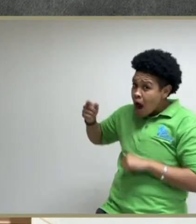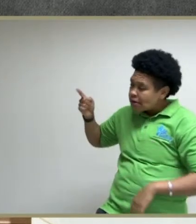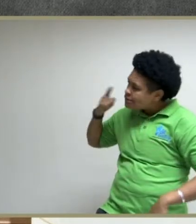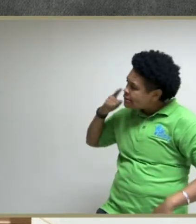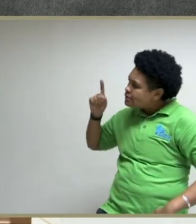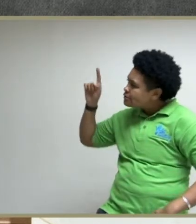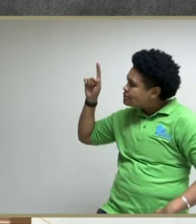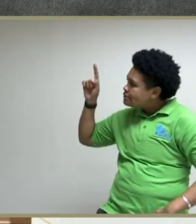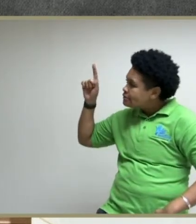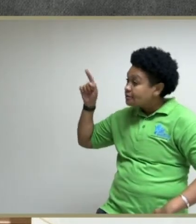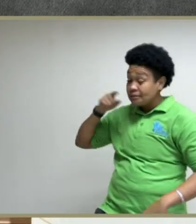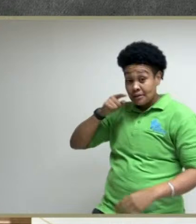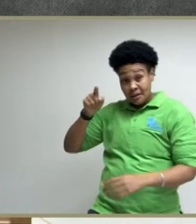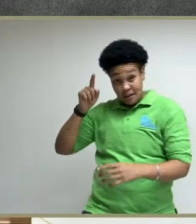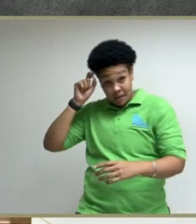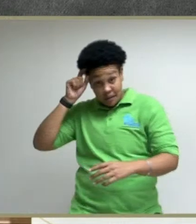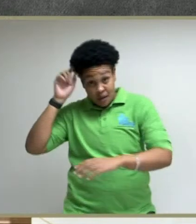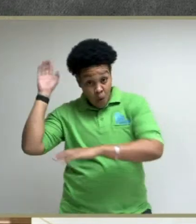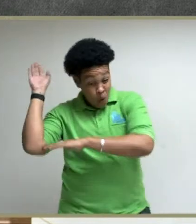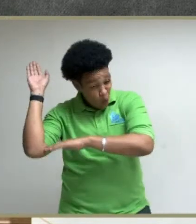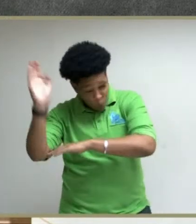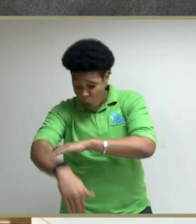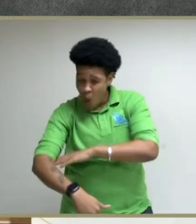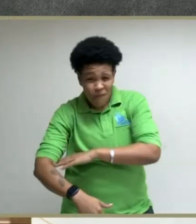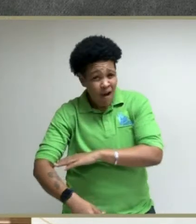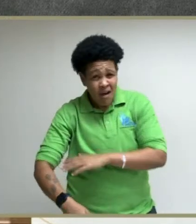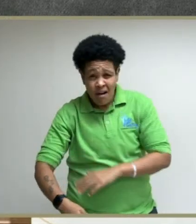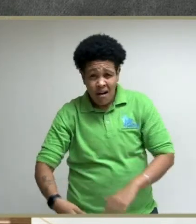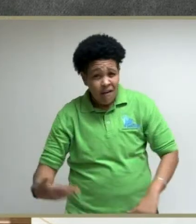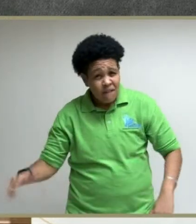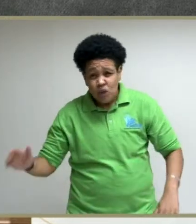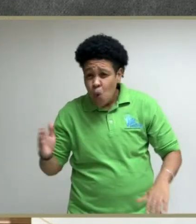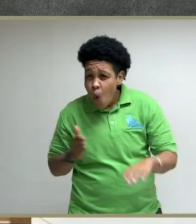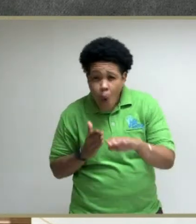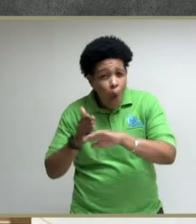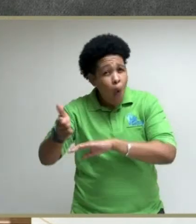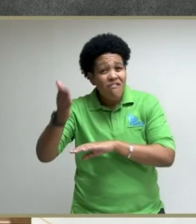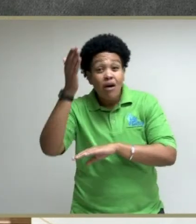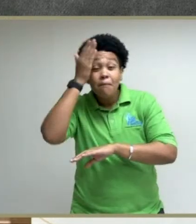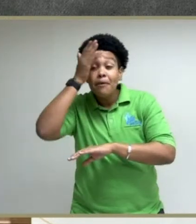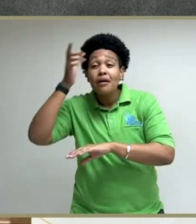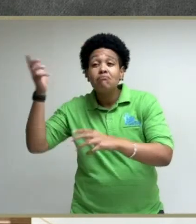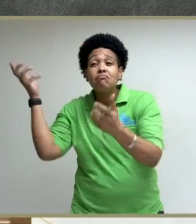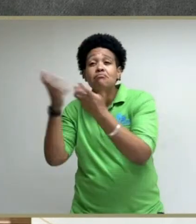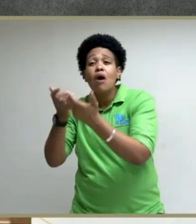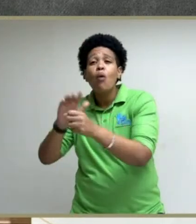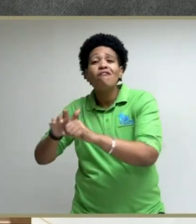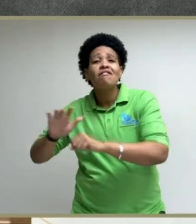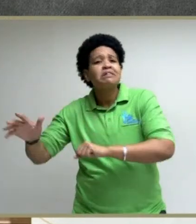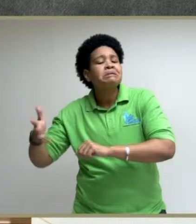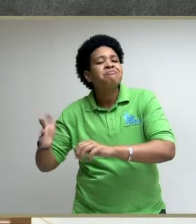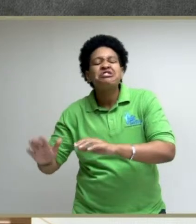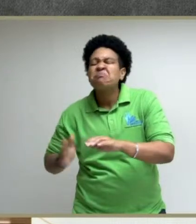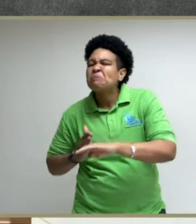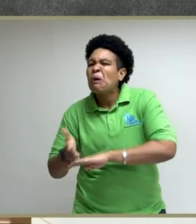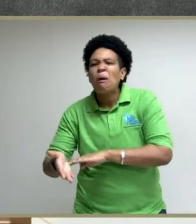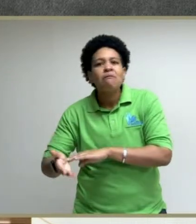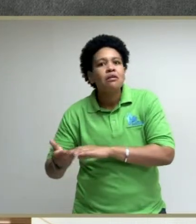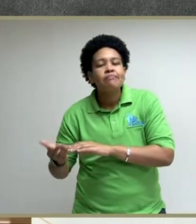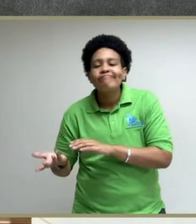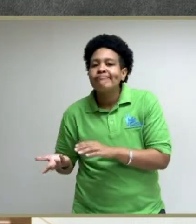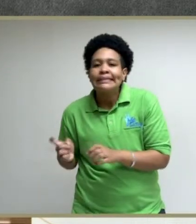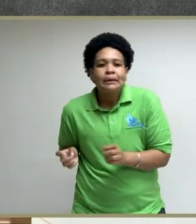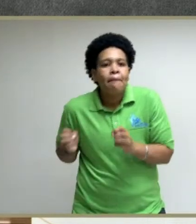would have been over the beds that were designated for COVID. In terms of our coding, we would